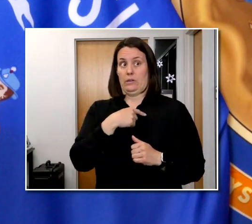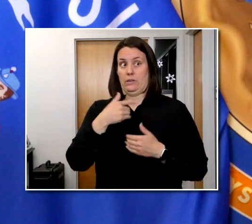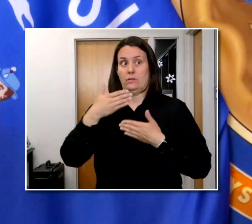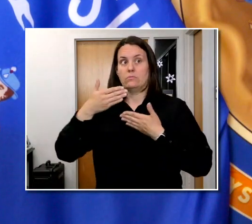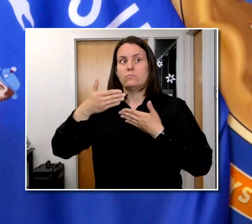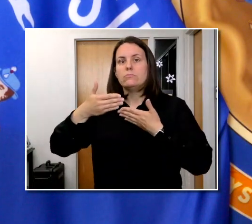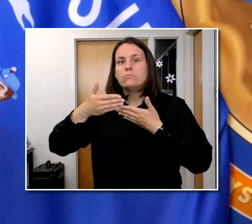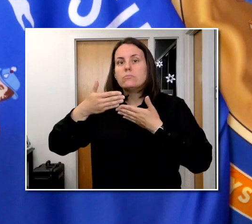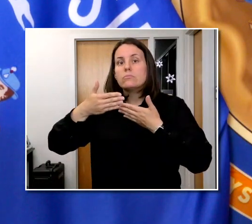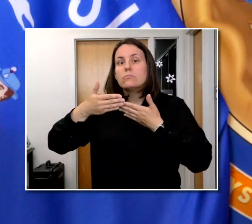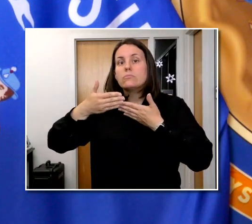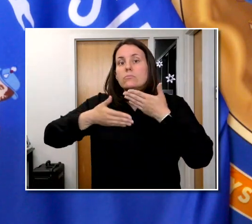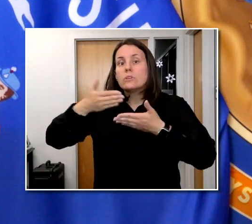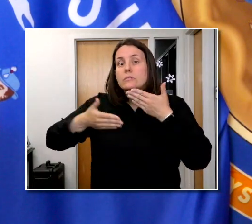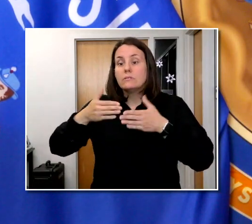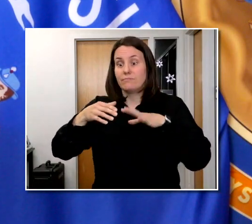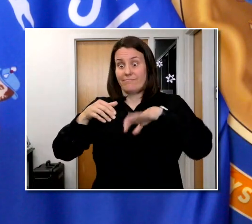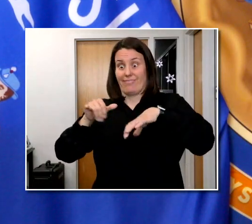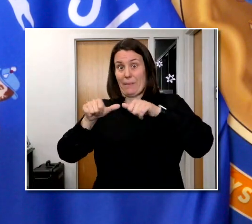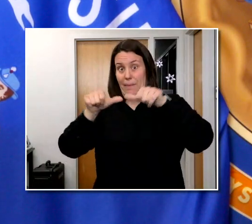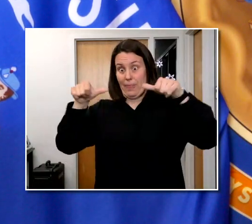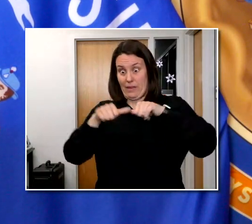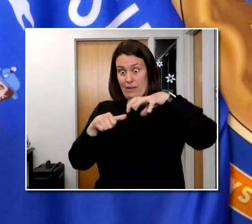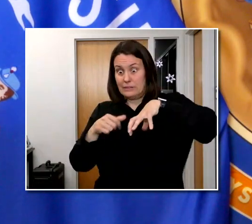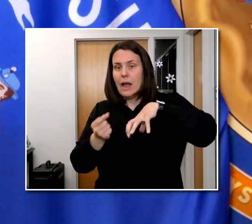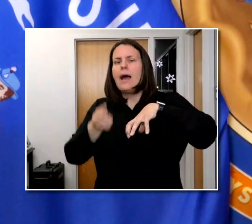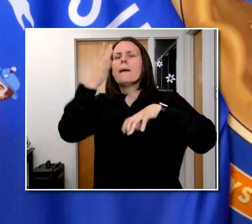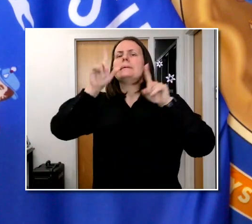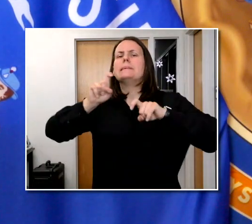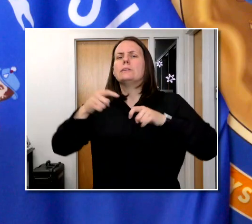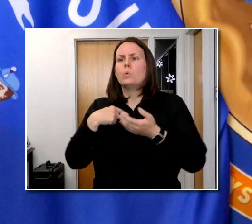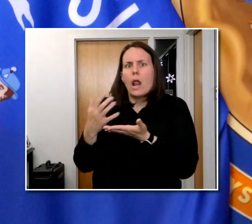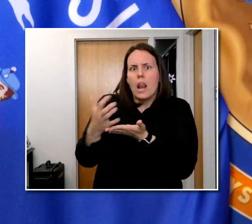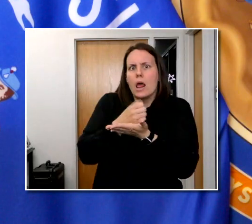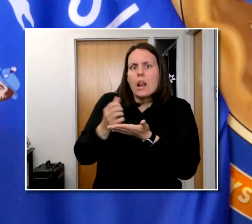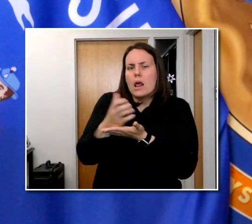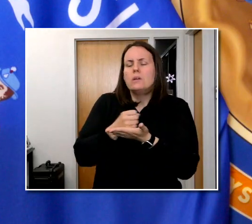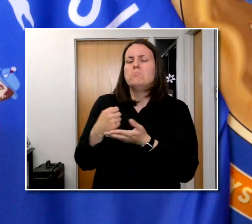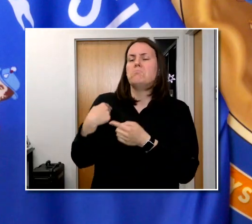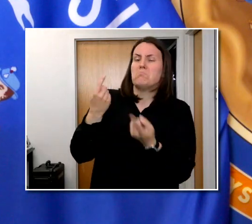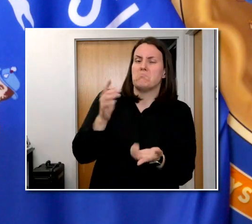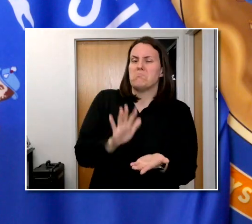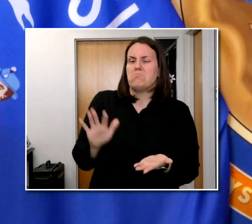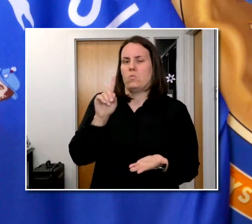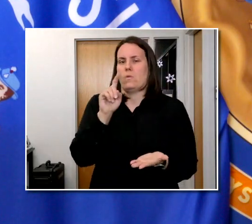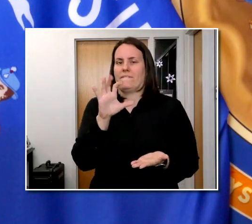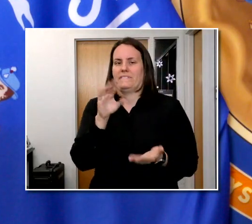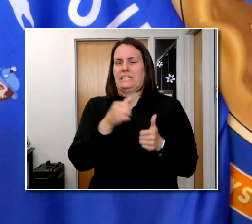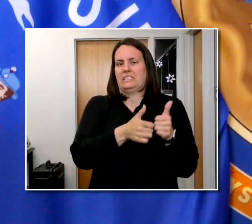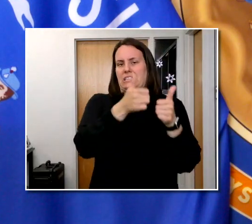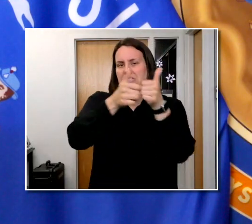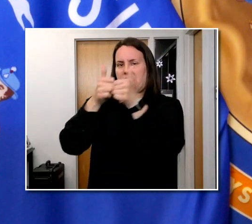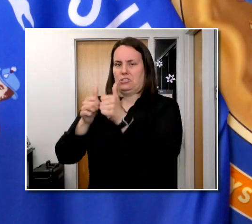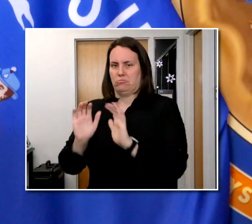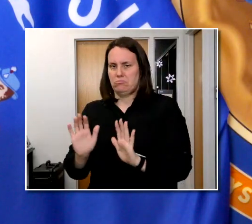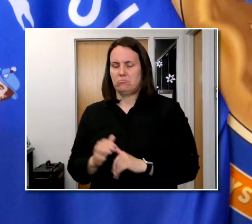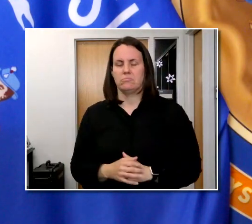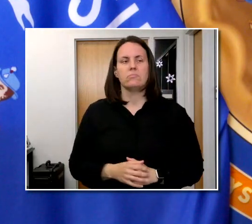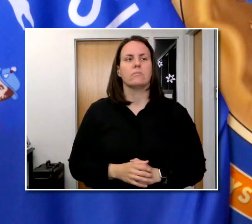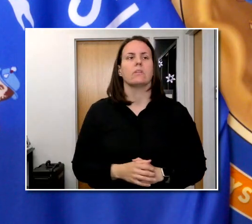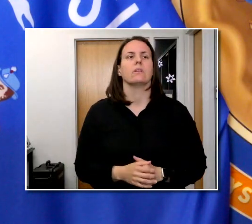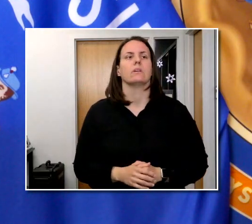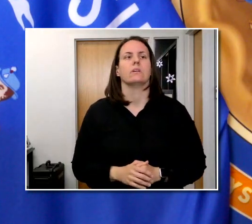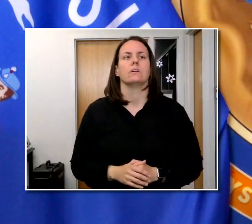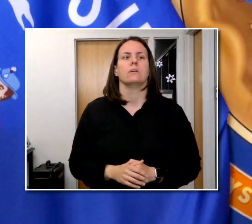25 to 30 guard members per team. And so 150 was the original estimate we were using. Well, we found that with